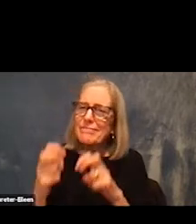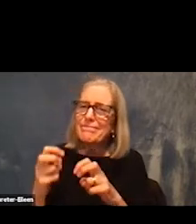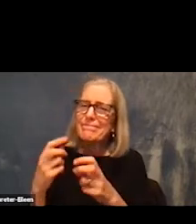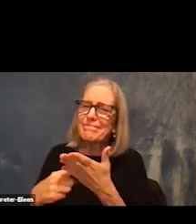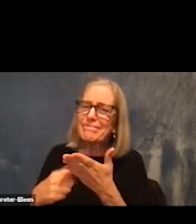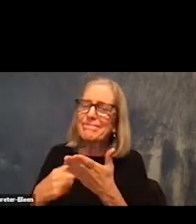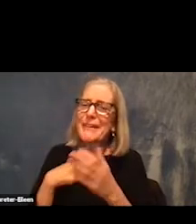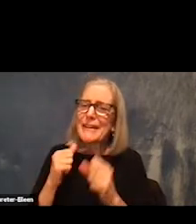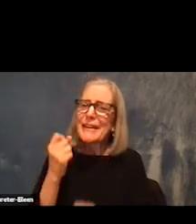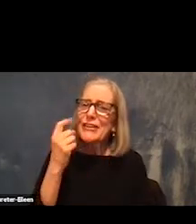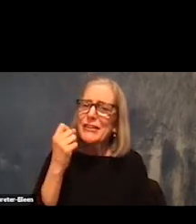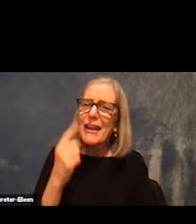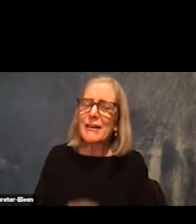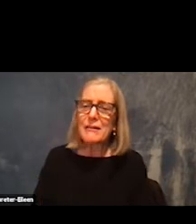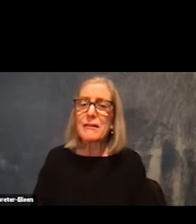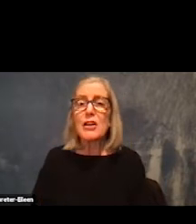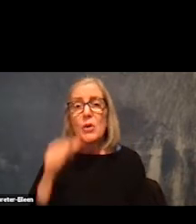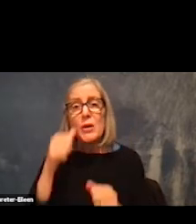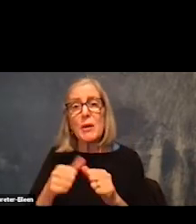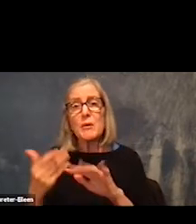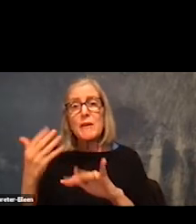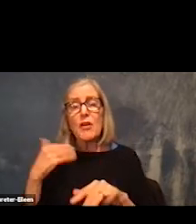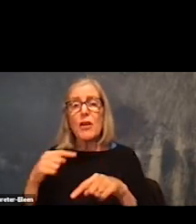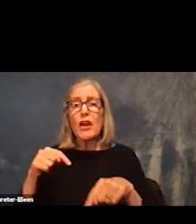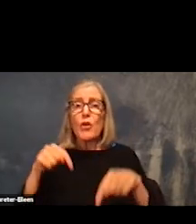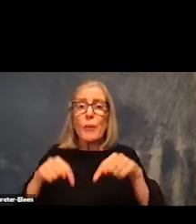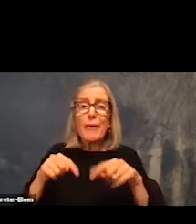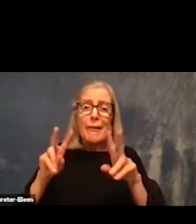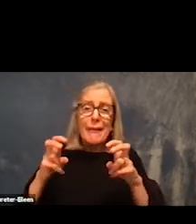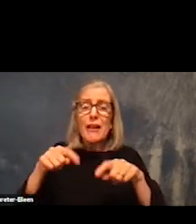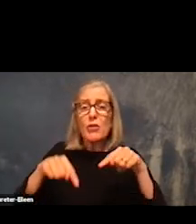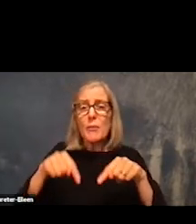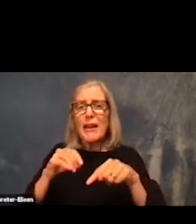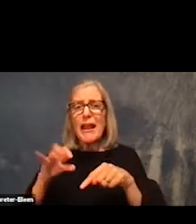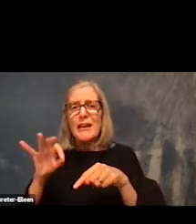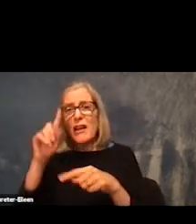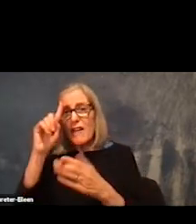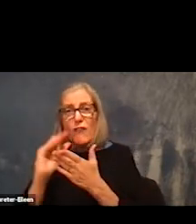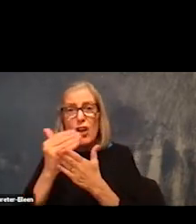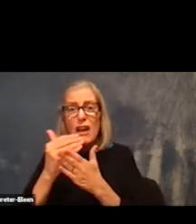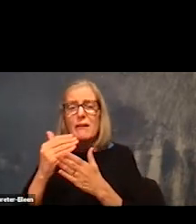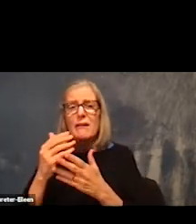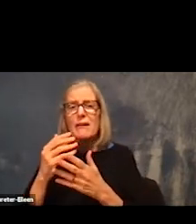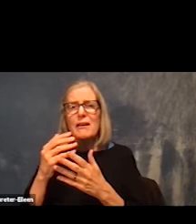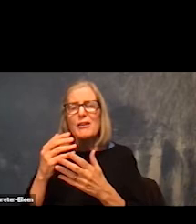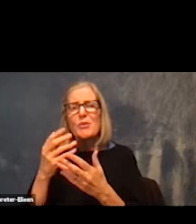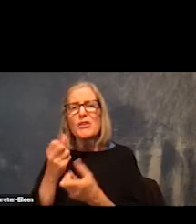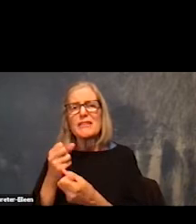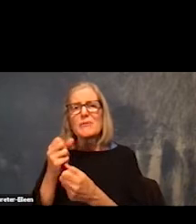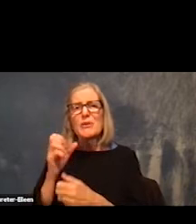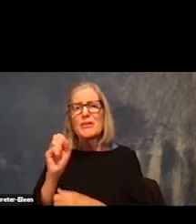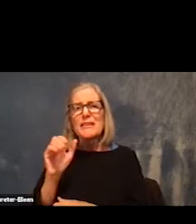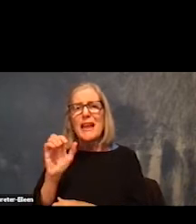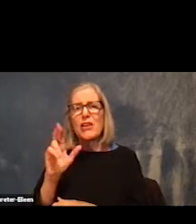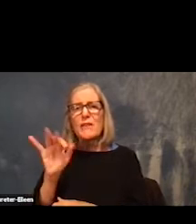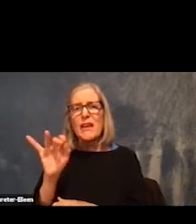when cripples and freaks were banished and sacrificed. They were shunned as though their conditions were contagious. Historically, there